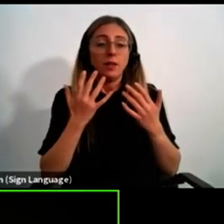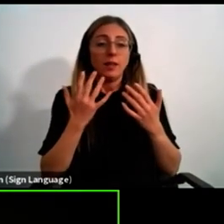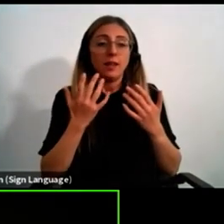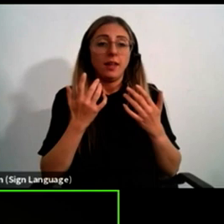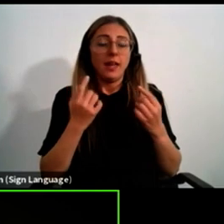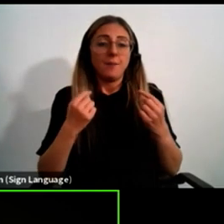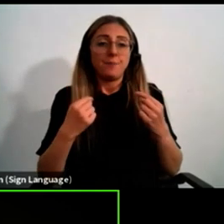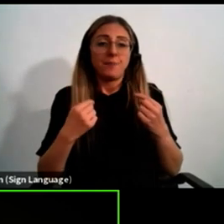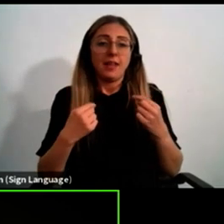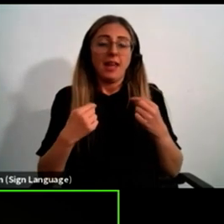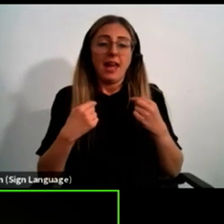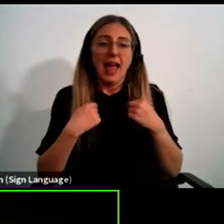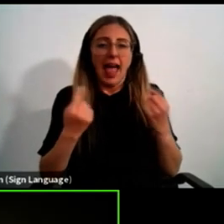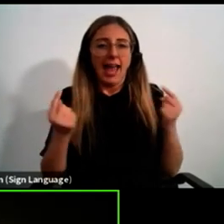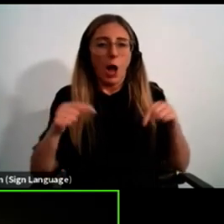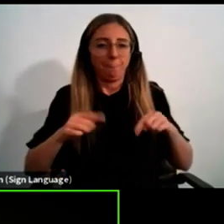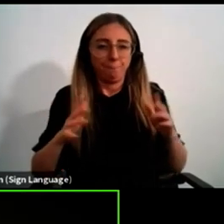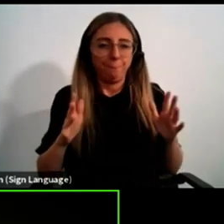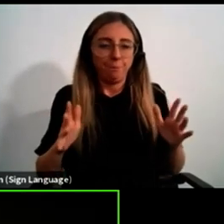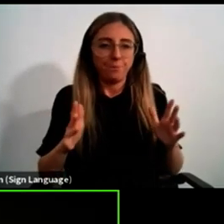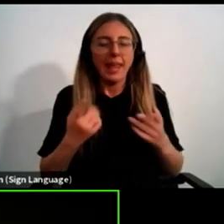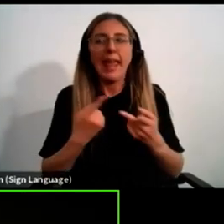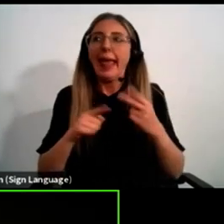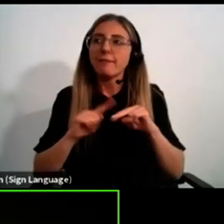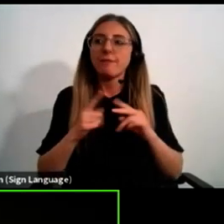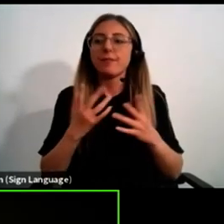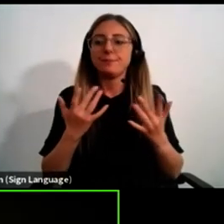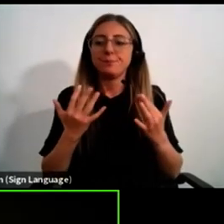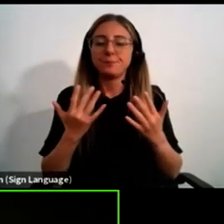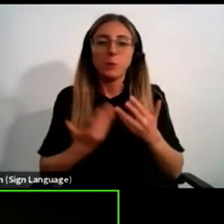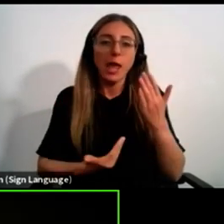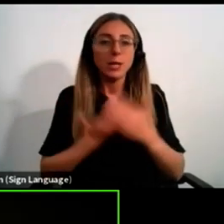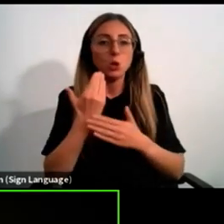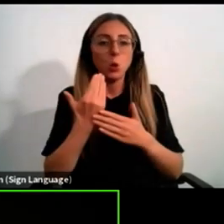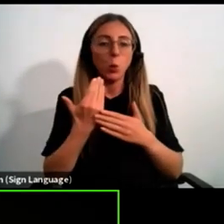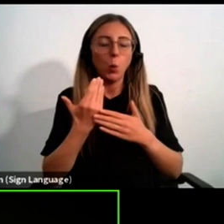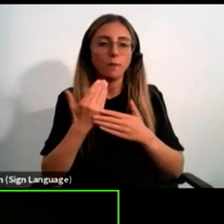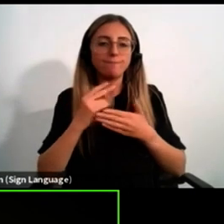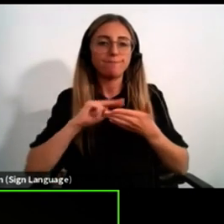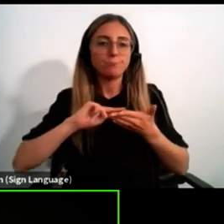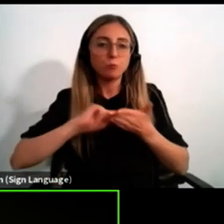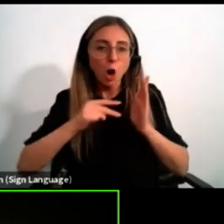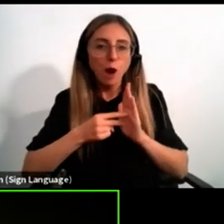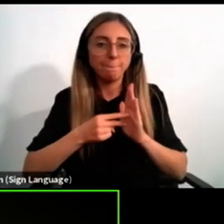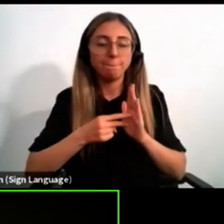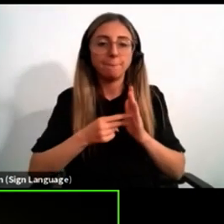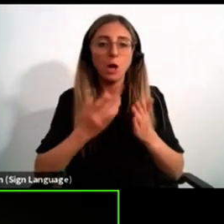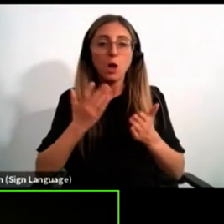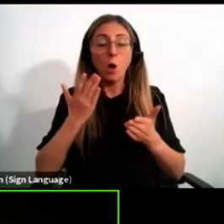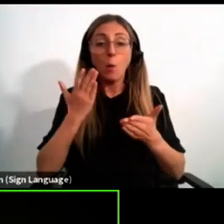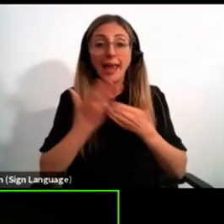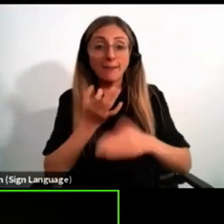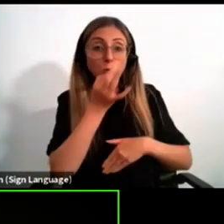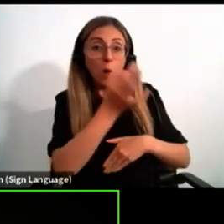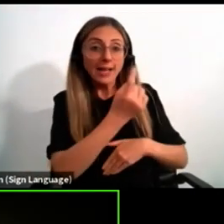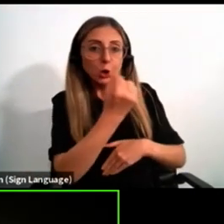come kind of very micro here. If we are crafting a new syllabus, this is where we need to bring in